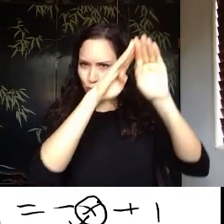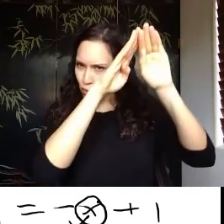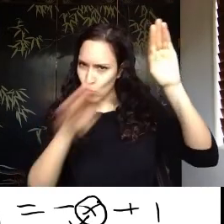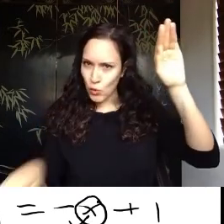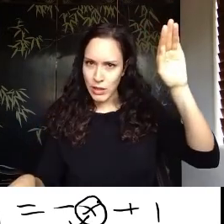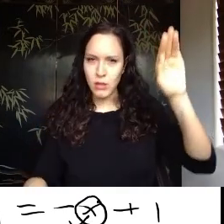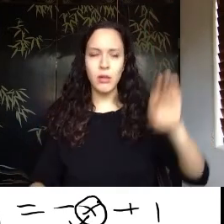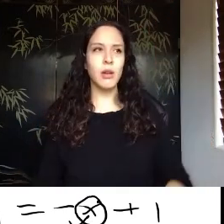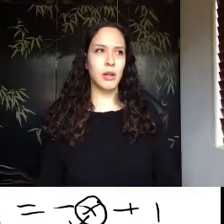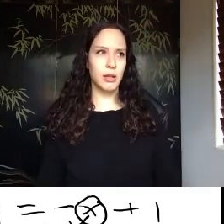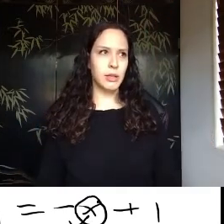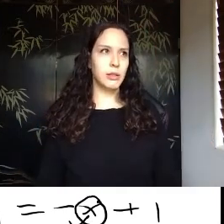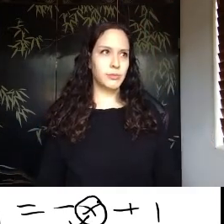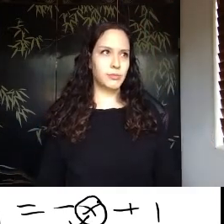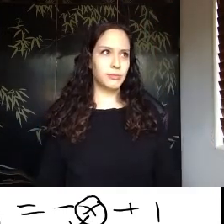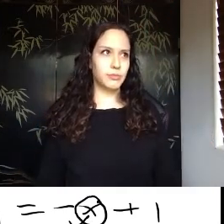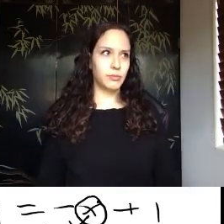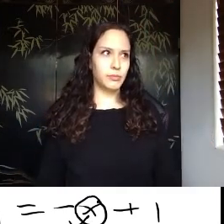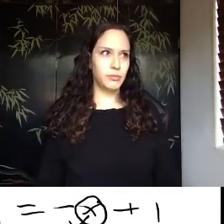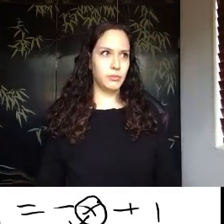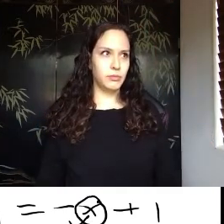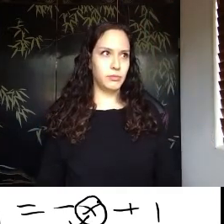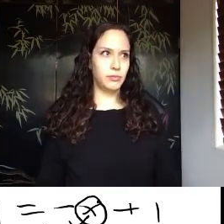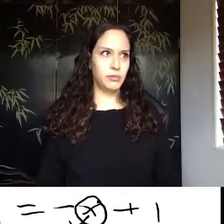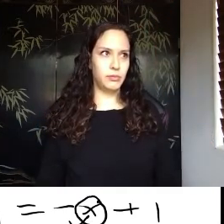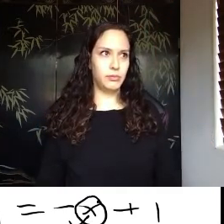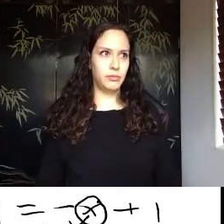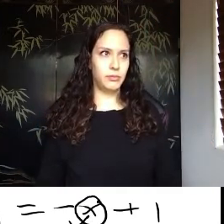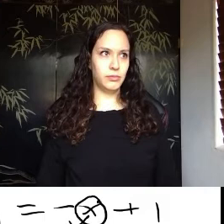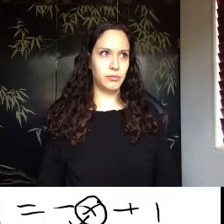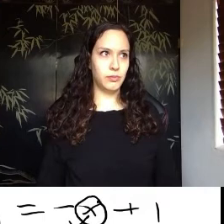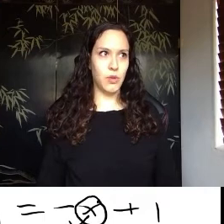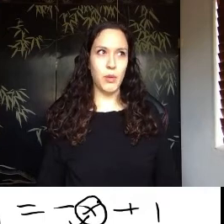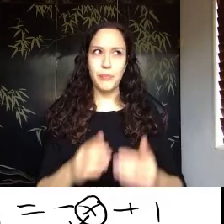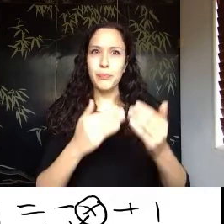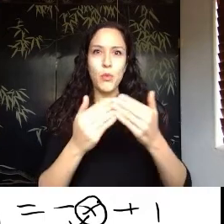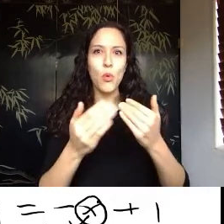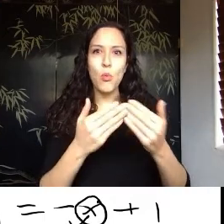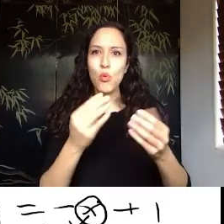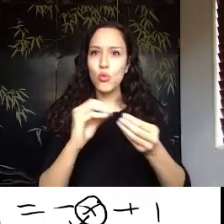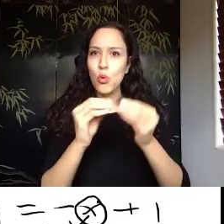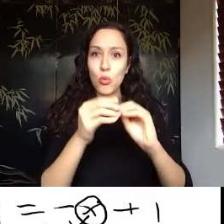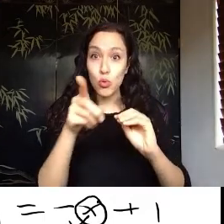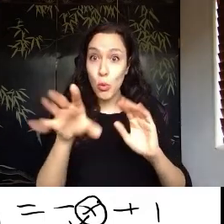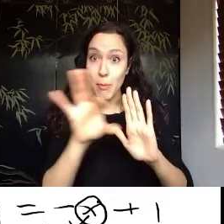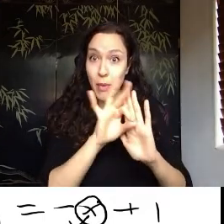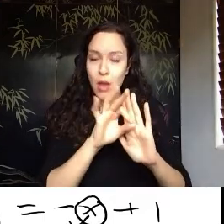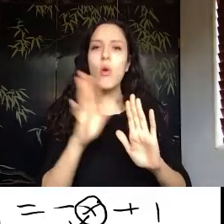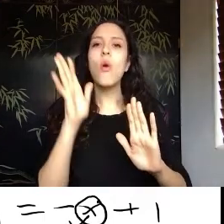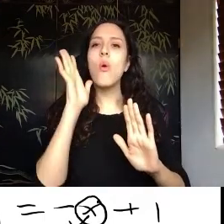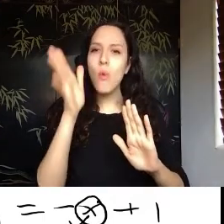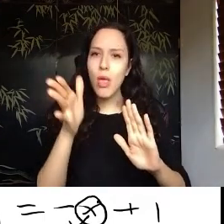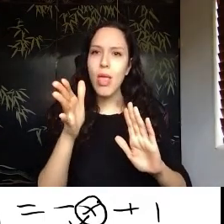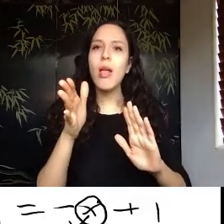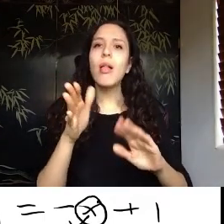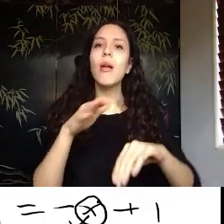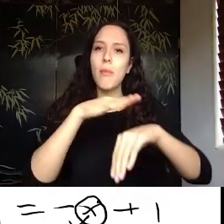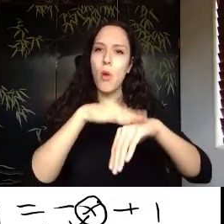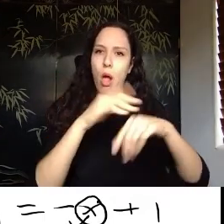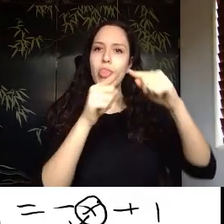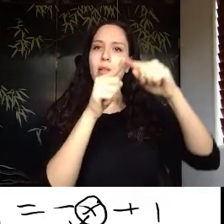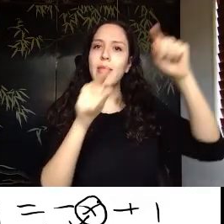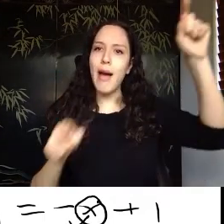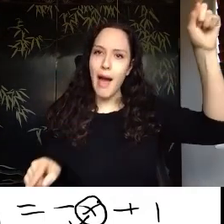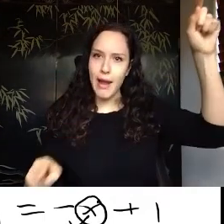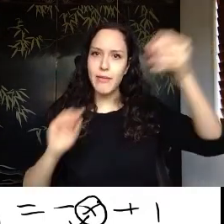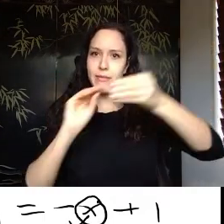And I'm going to show you how whatever point you picked, it will be somewhere on this line. Okay, so let me show you. Okay,